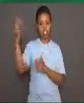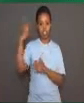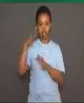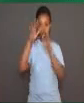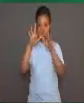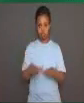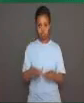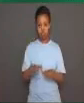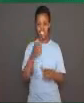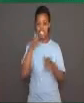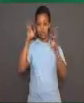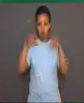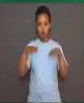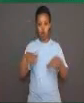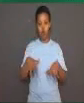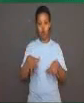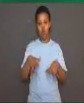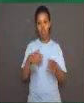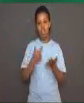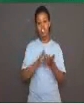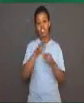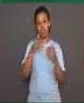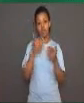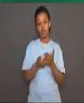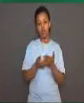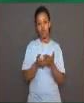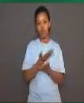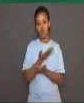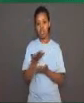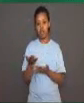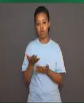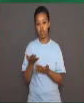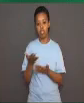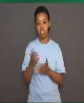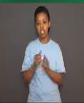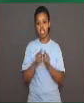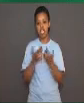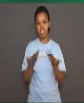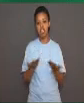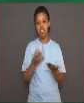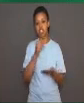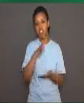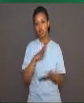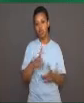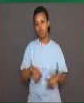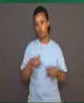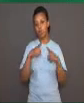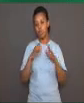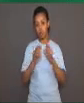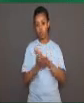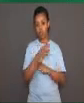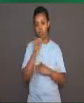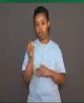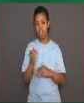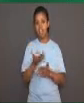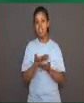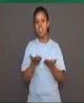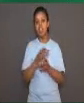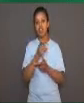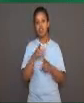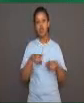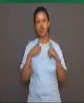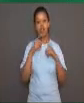snow. These elements affected how people lived and where they